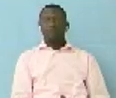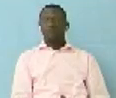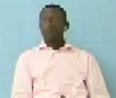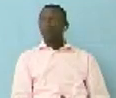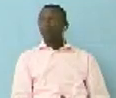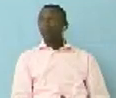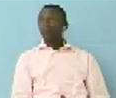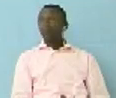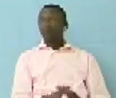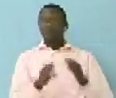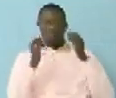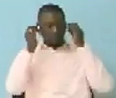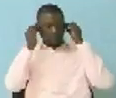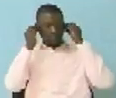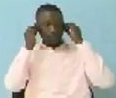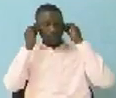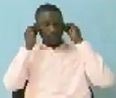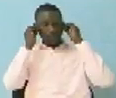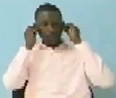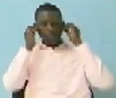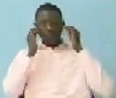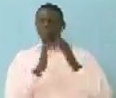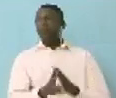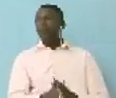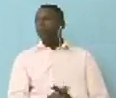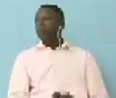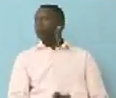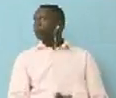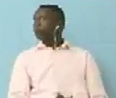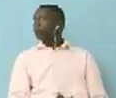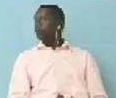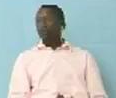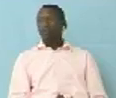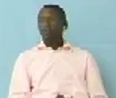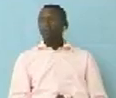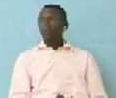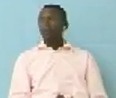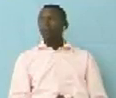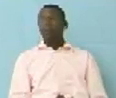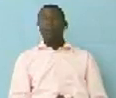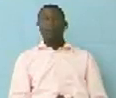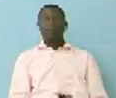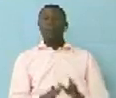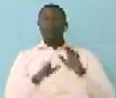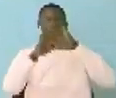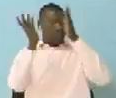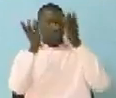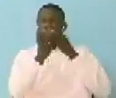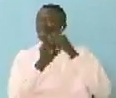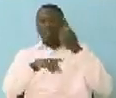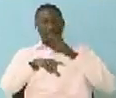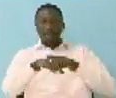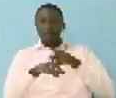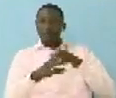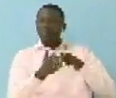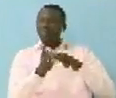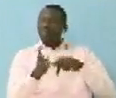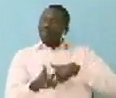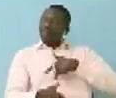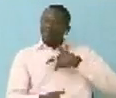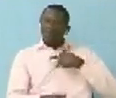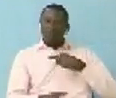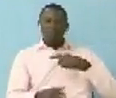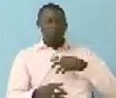Yes, Mr. Chair, we continue. Thank you. General, when next you feel you need to